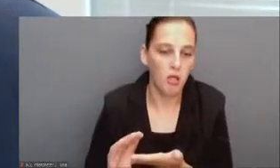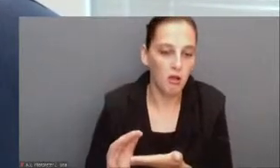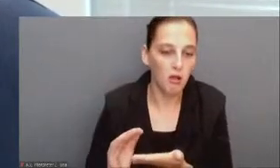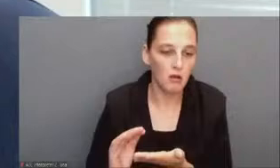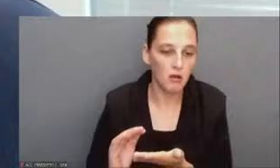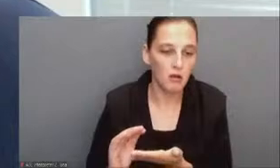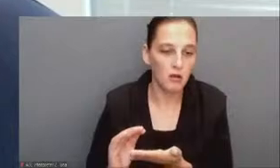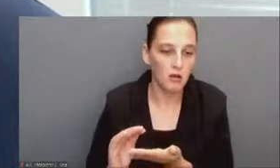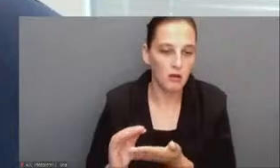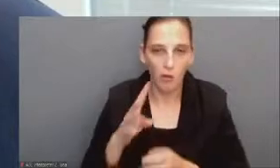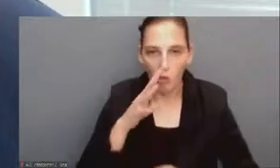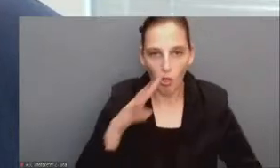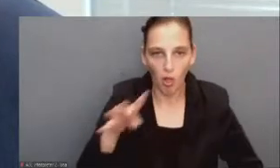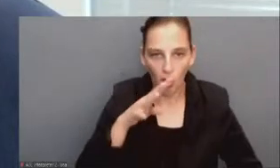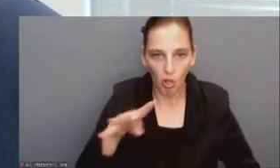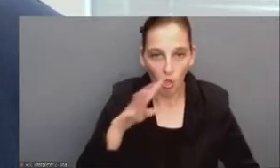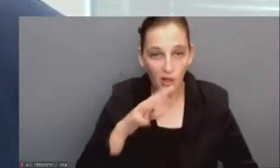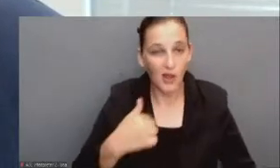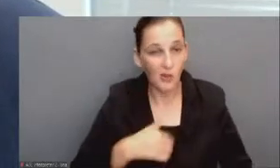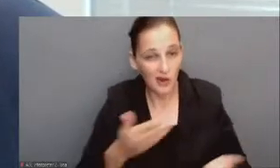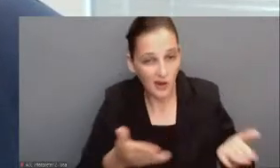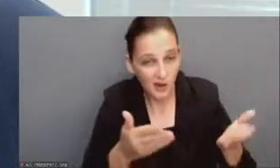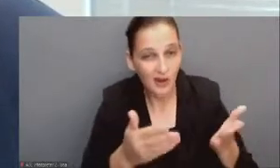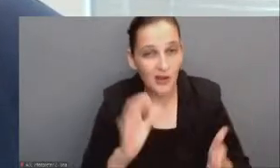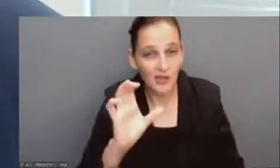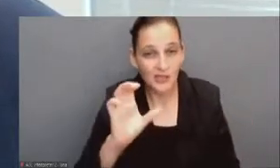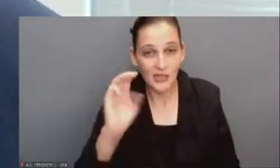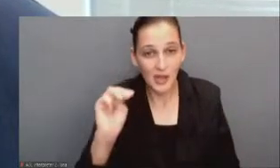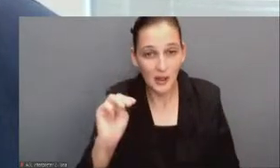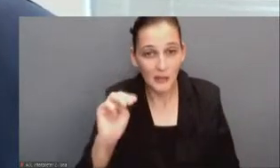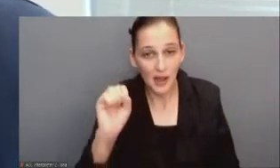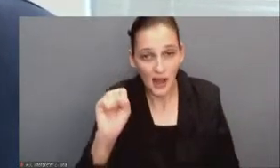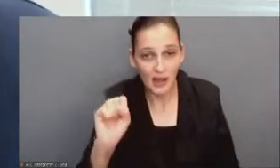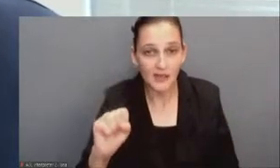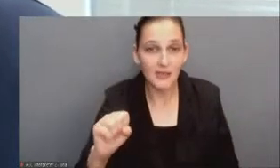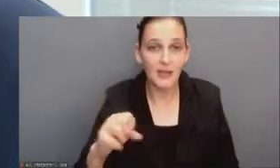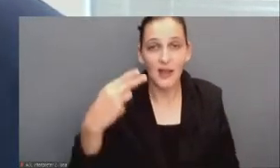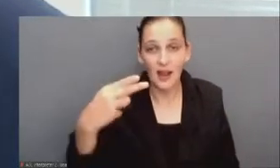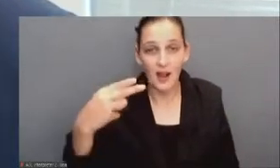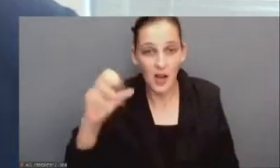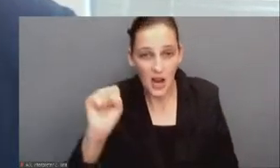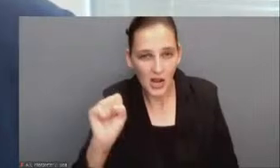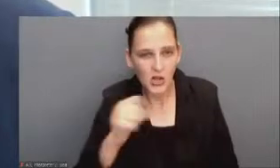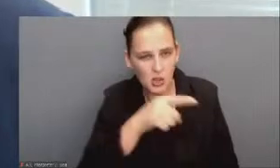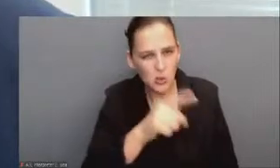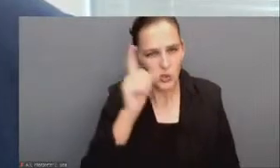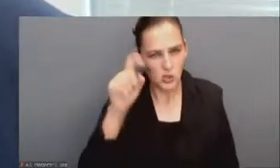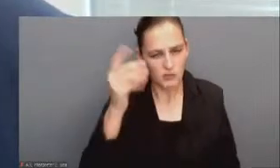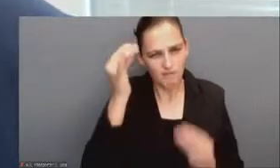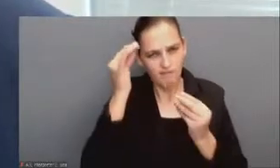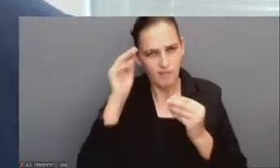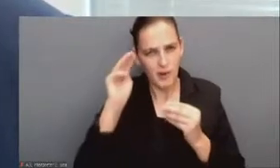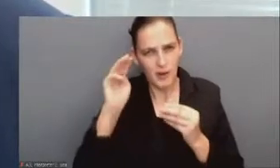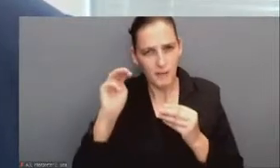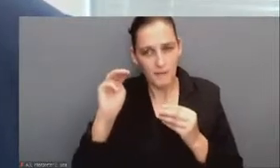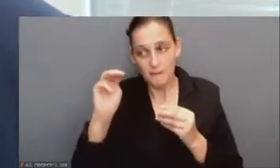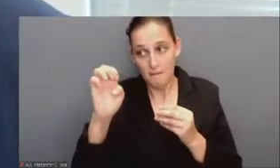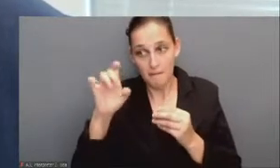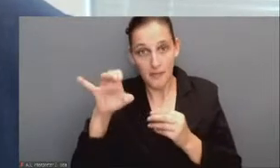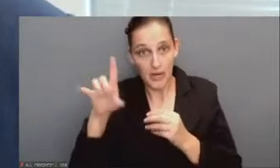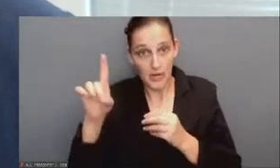urge HHS and CMS, as they think about the adequacy of rates, and do they promote and